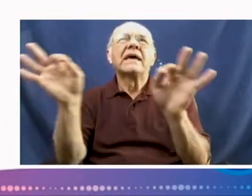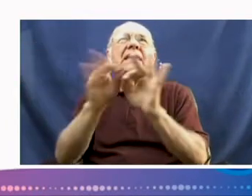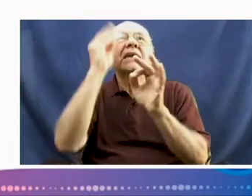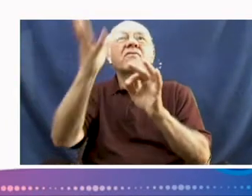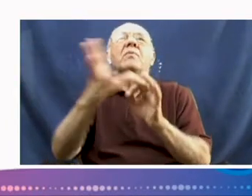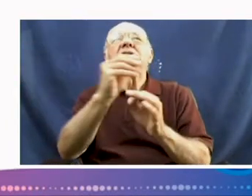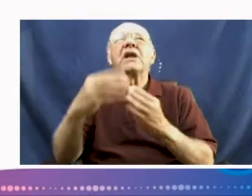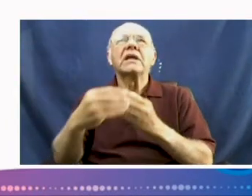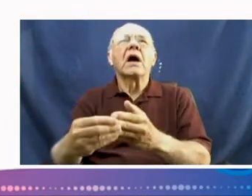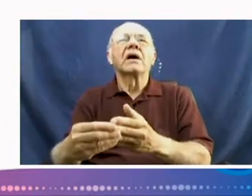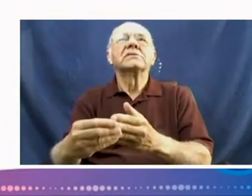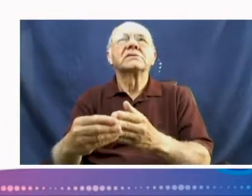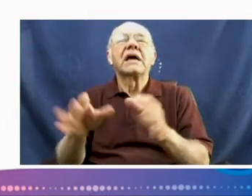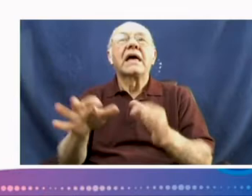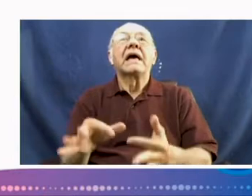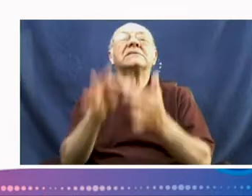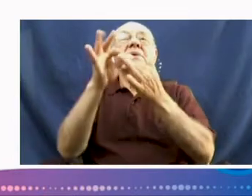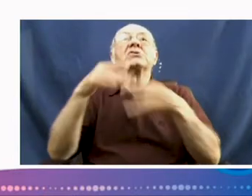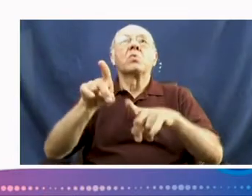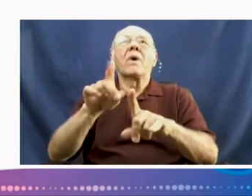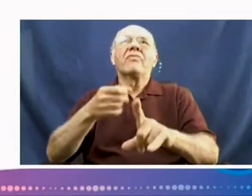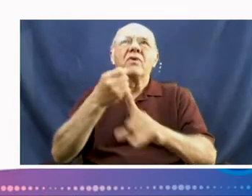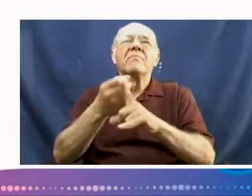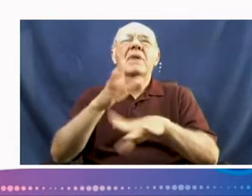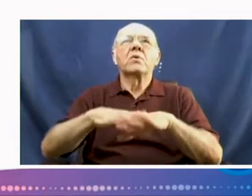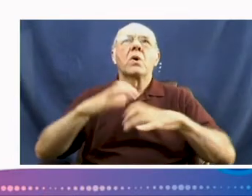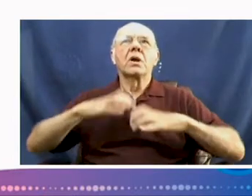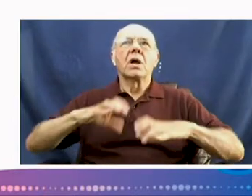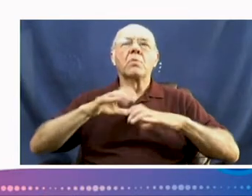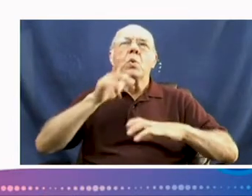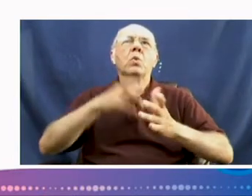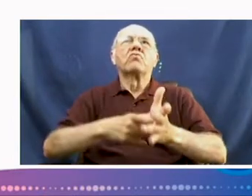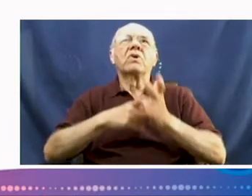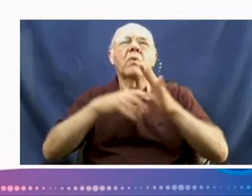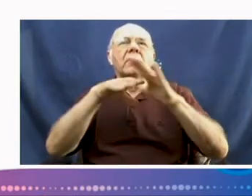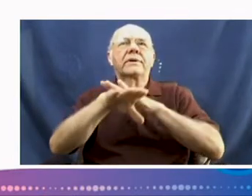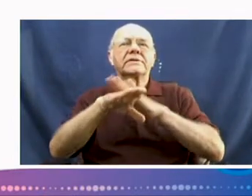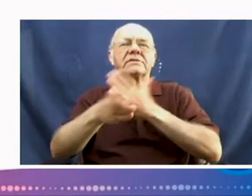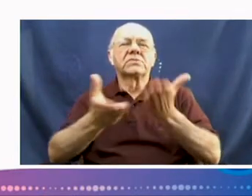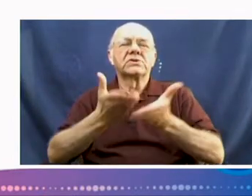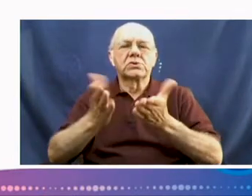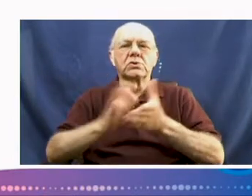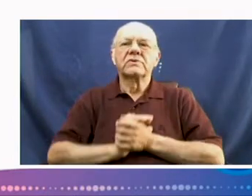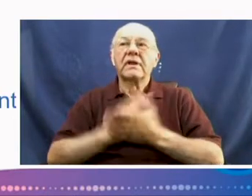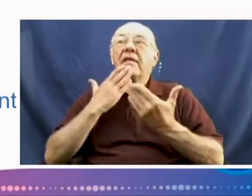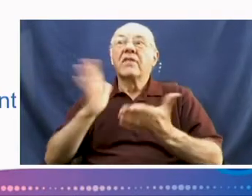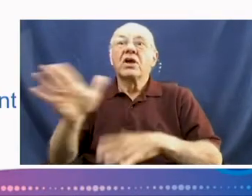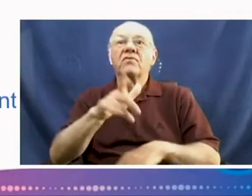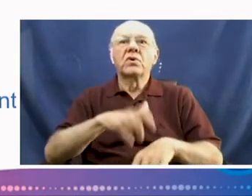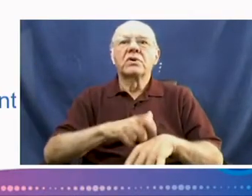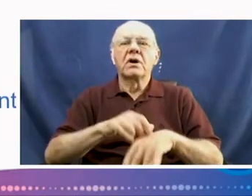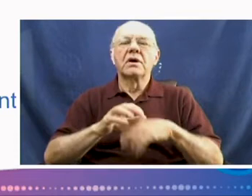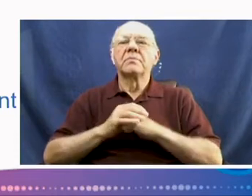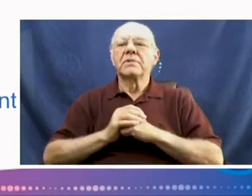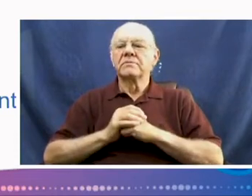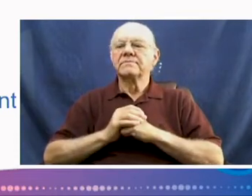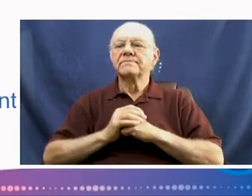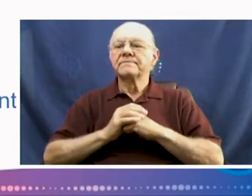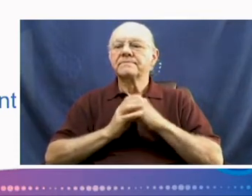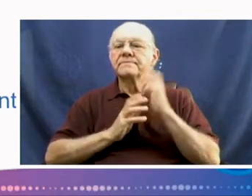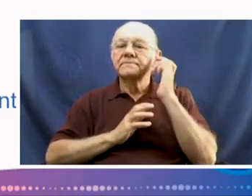notably when there are impacts on customers requiring accessible services. Thank you for your time.